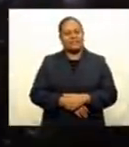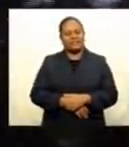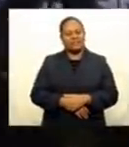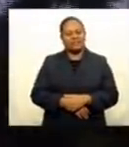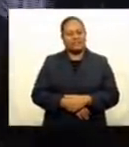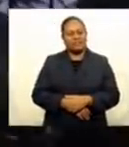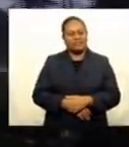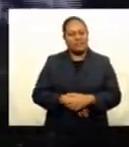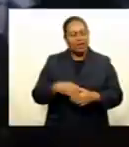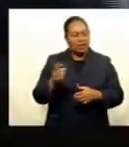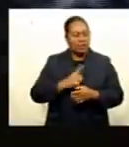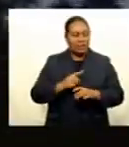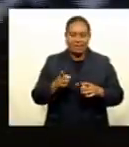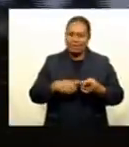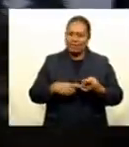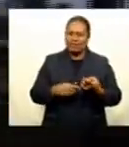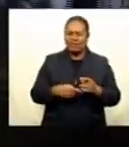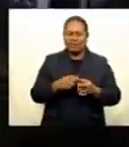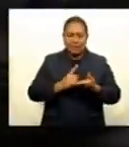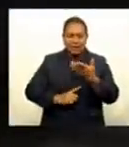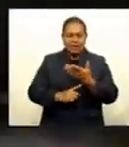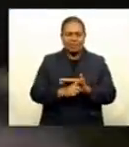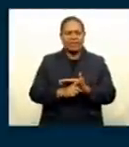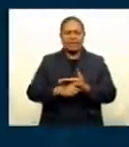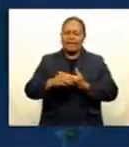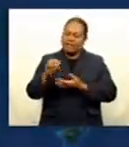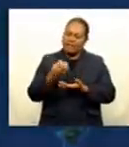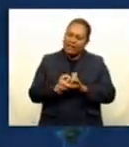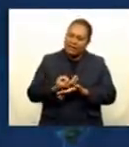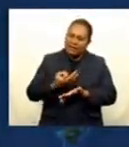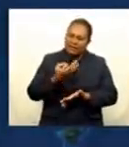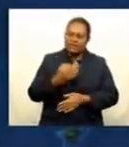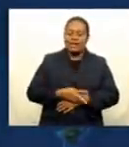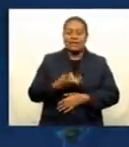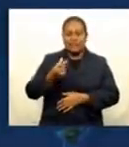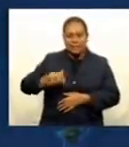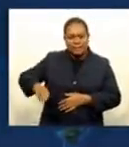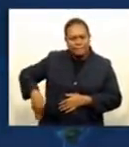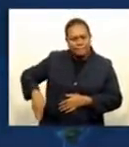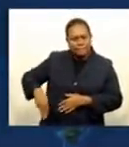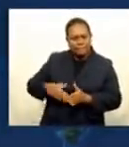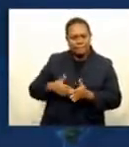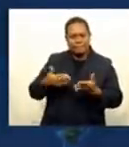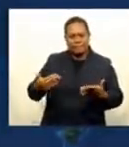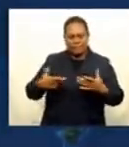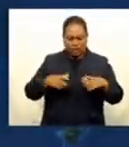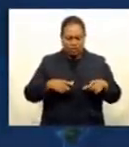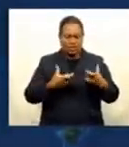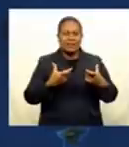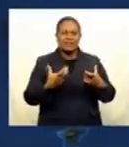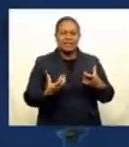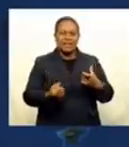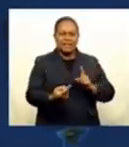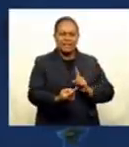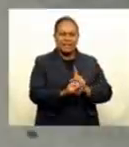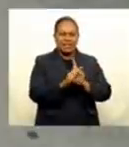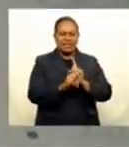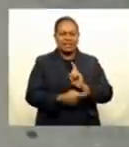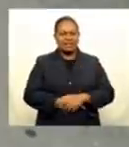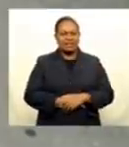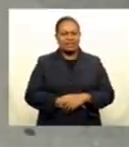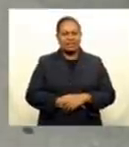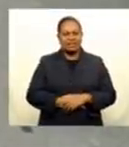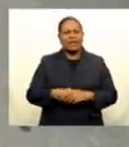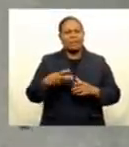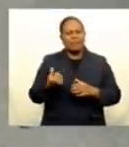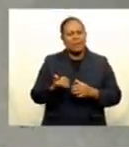rigorous advocacy on financial literacy. Some of the members who have been facing some serious challenges. There are a lot of people